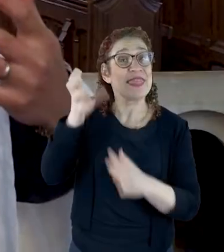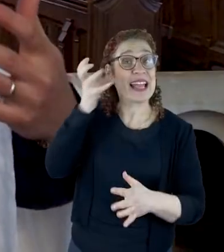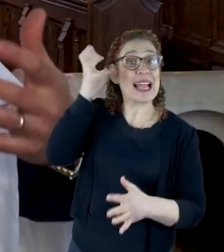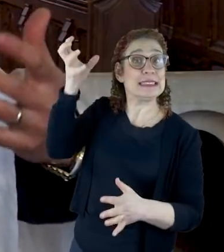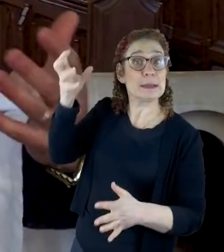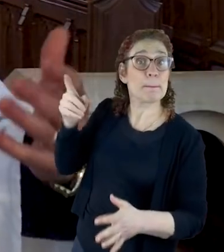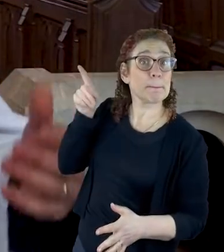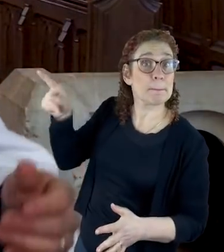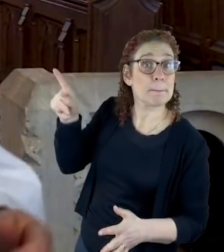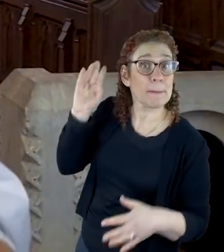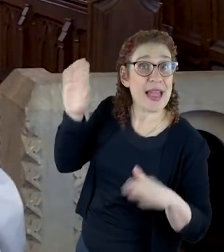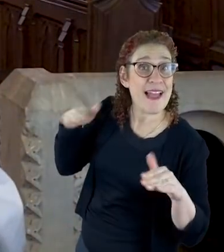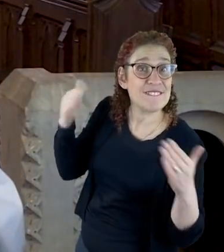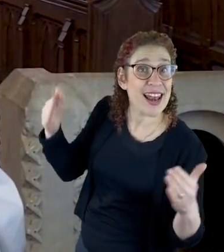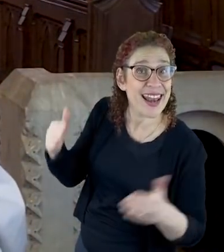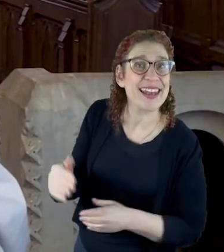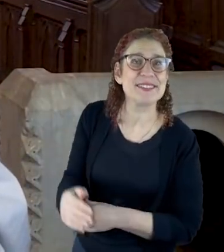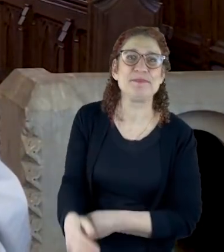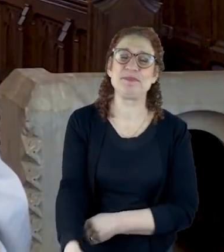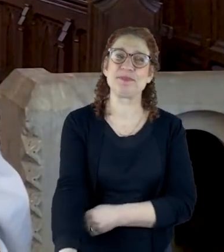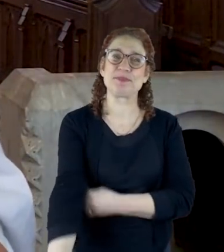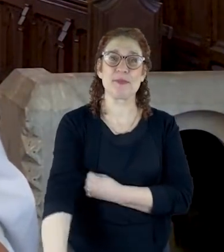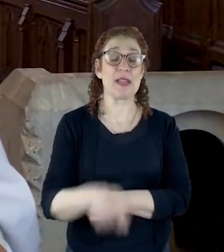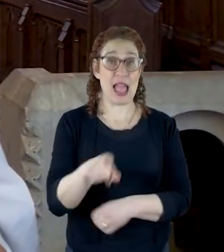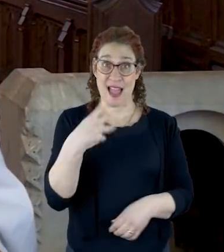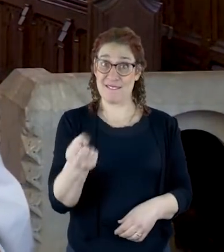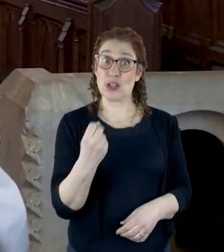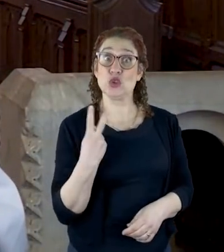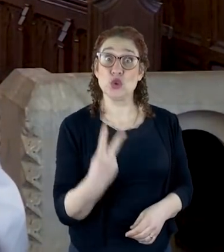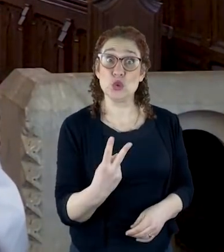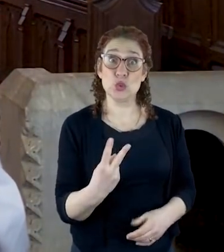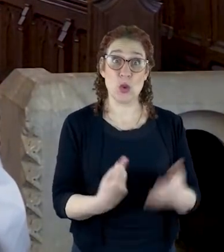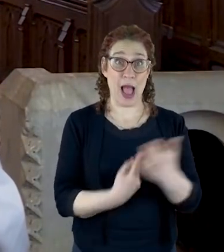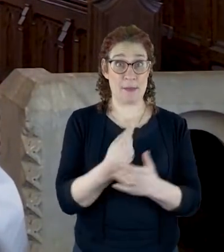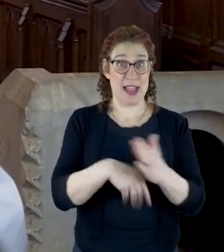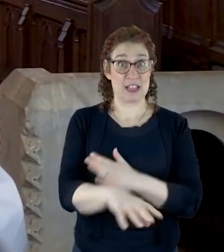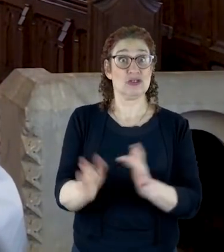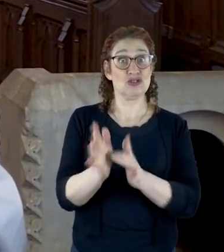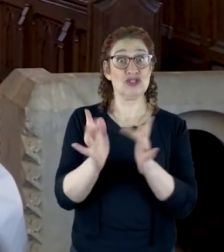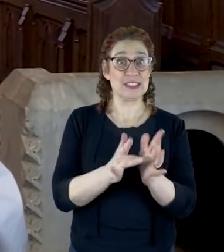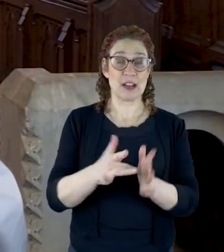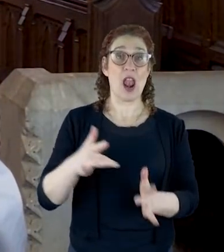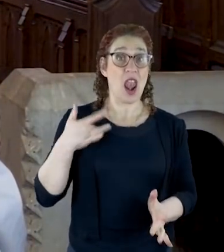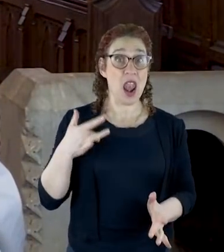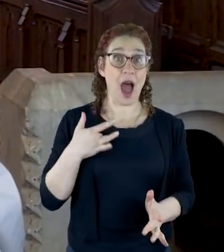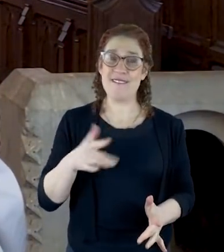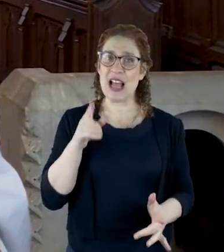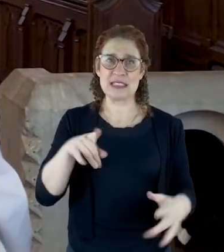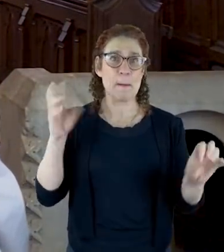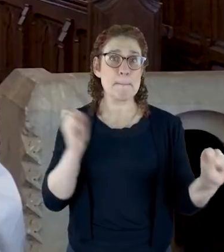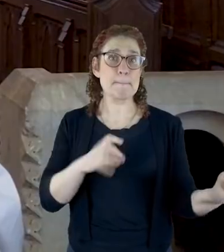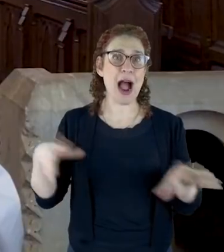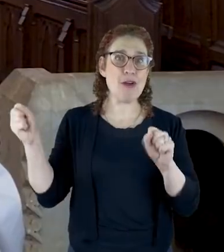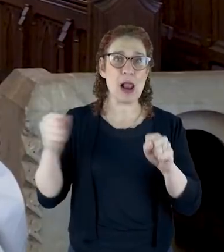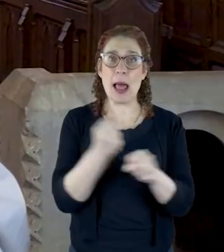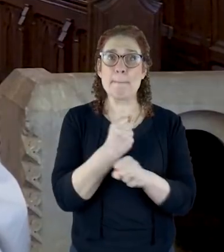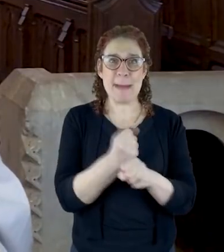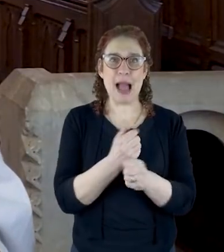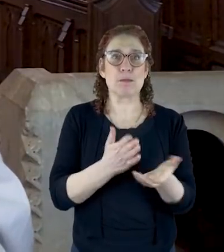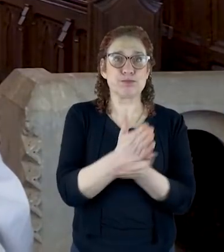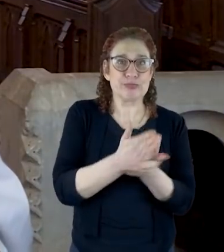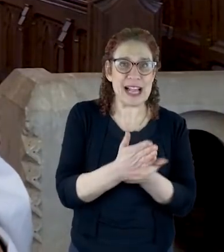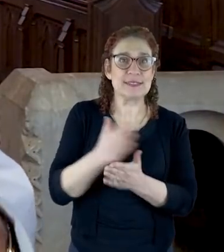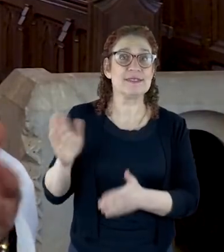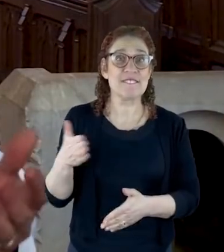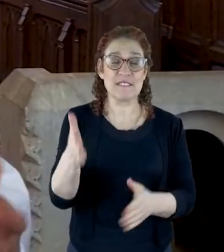in the kingdom of heaven. He records 2 instances in Jesus' life where he miraculously